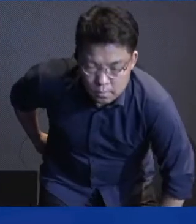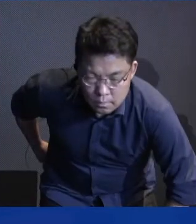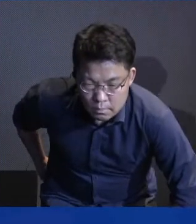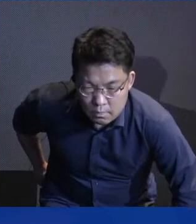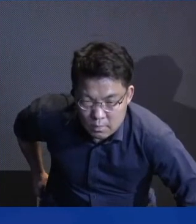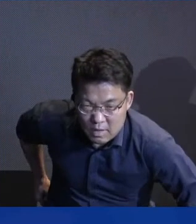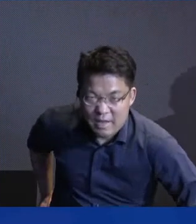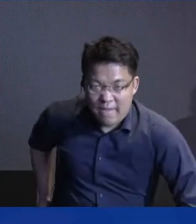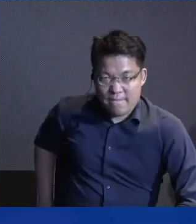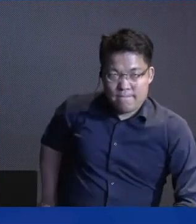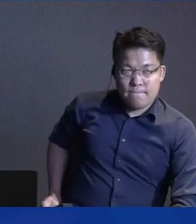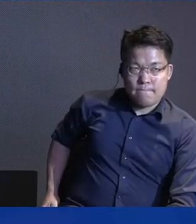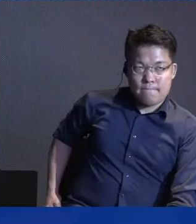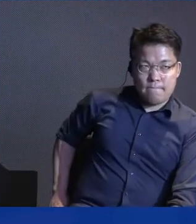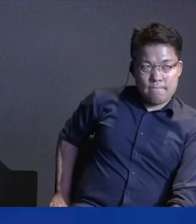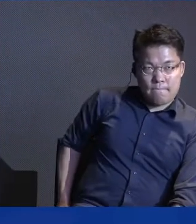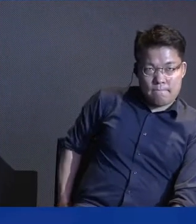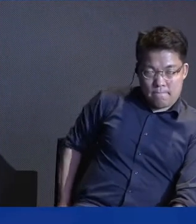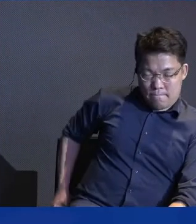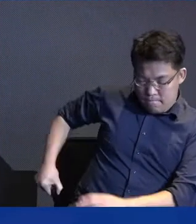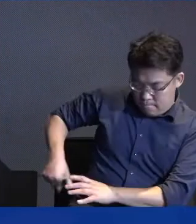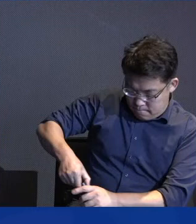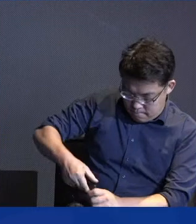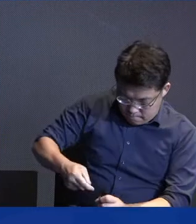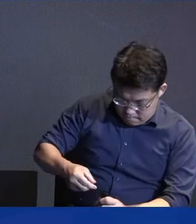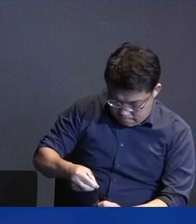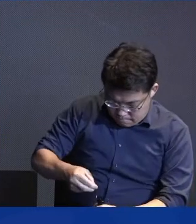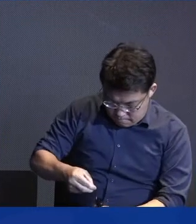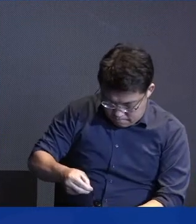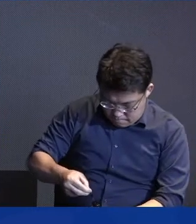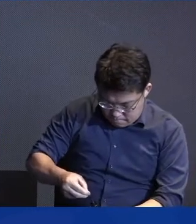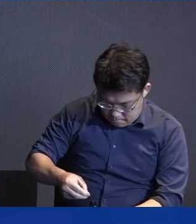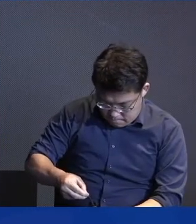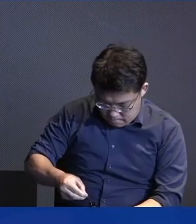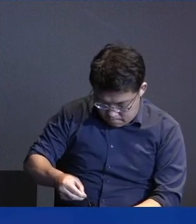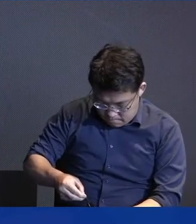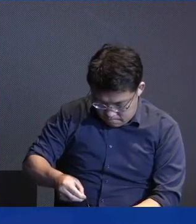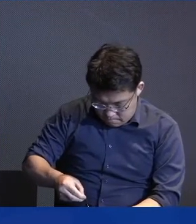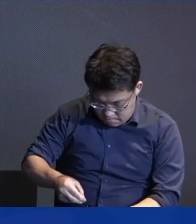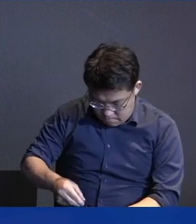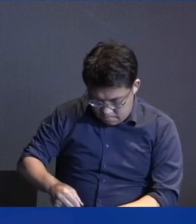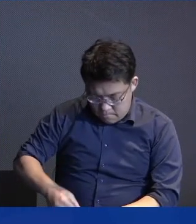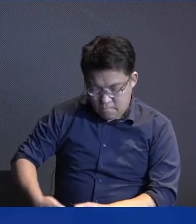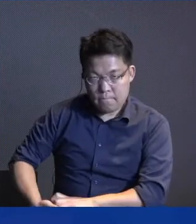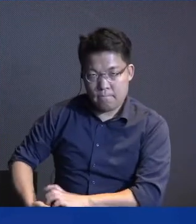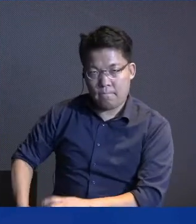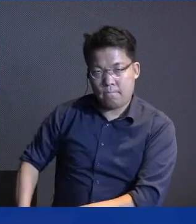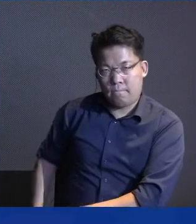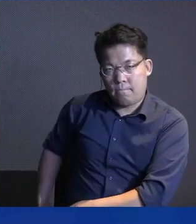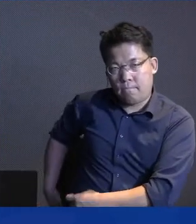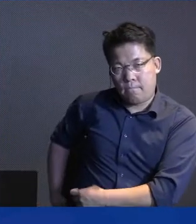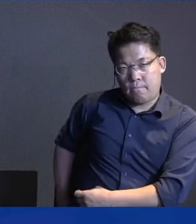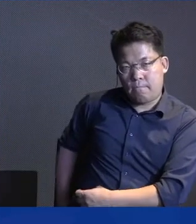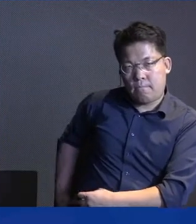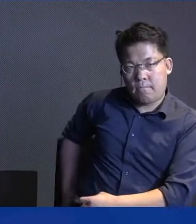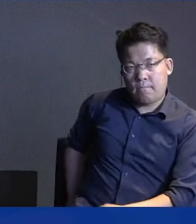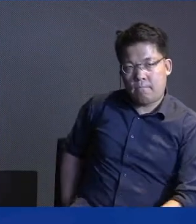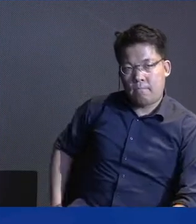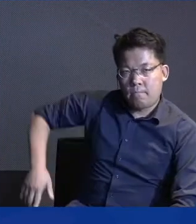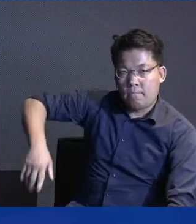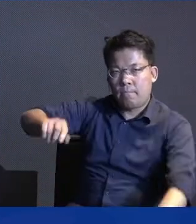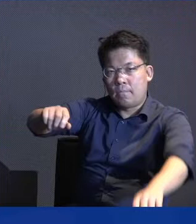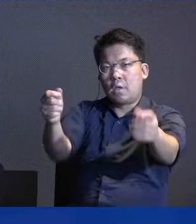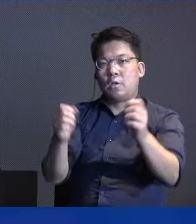Next study is about passive suicidal ideation among older European adults. I may have to